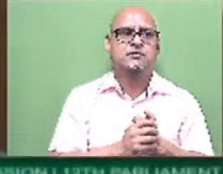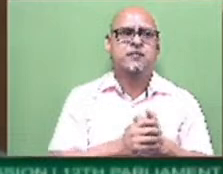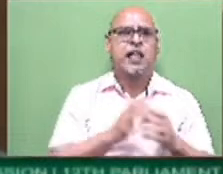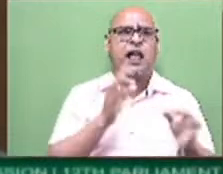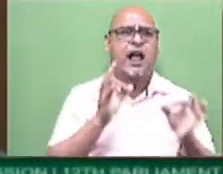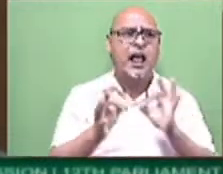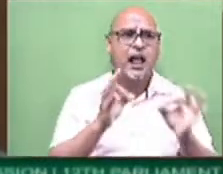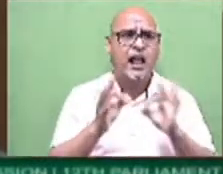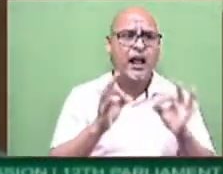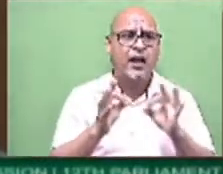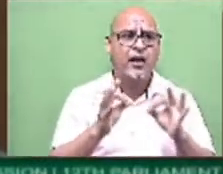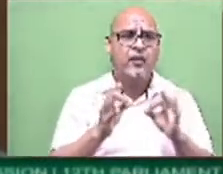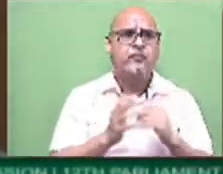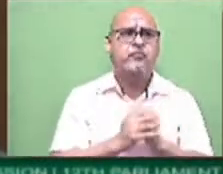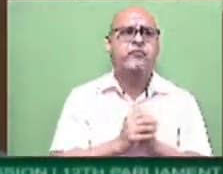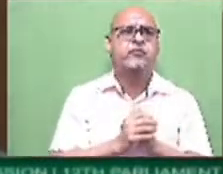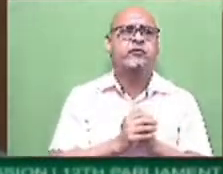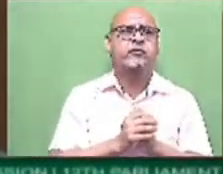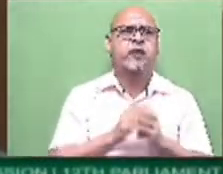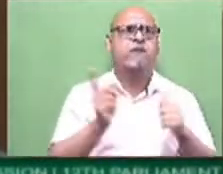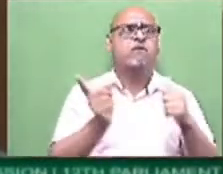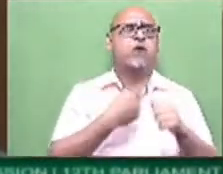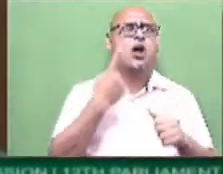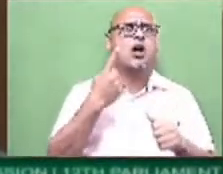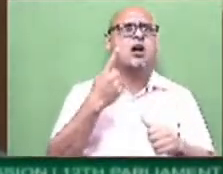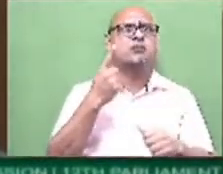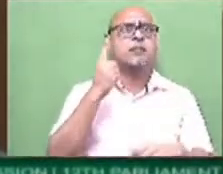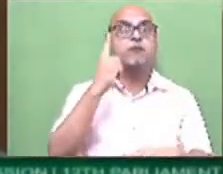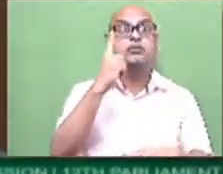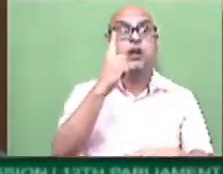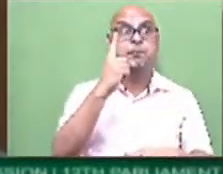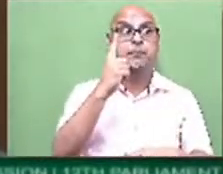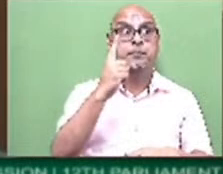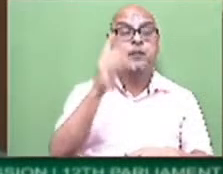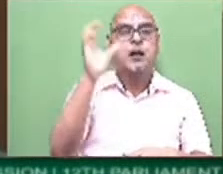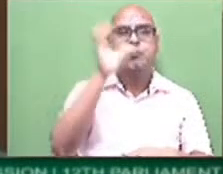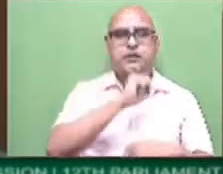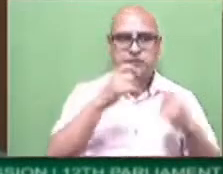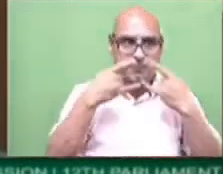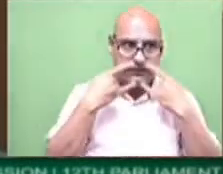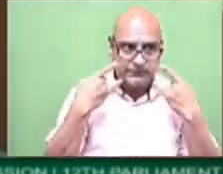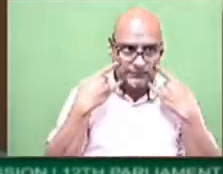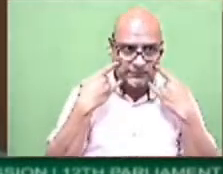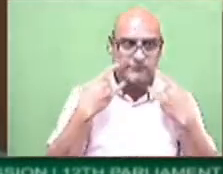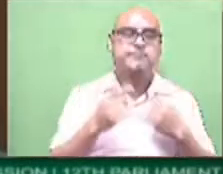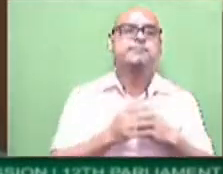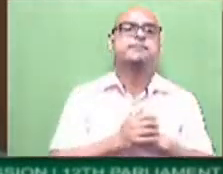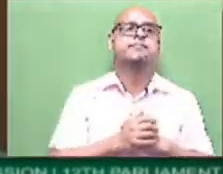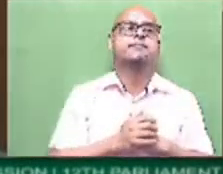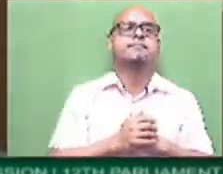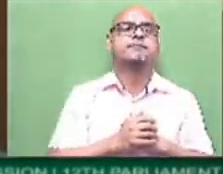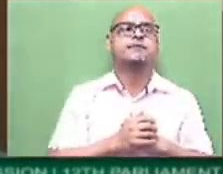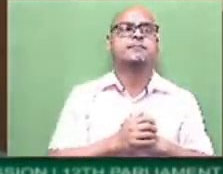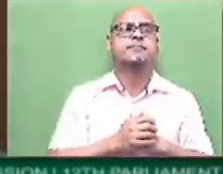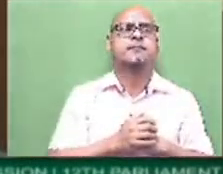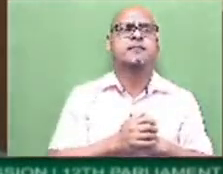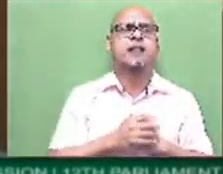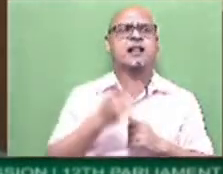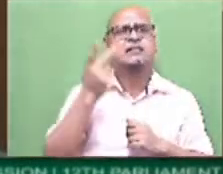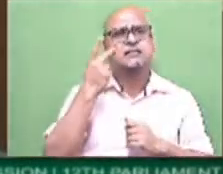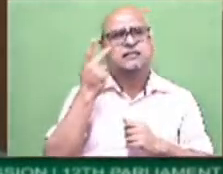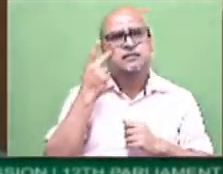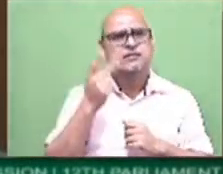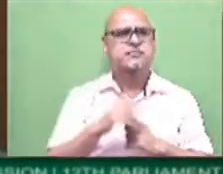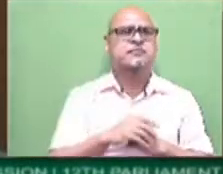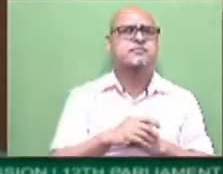but then you go up to a ceiling of £3,200. So I'm presuming that based on the legislation,